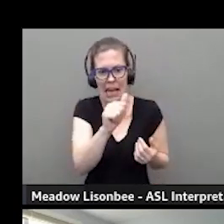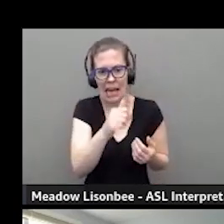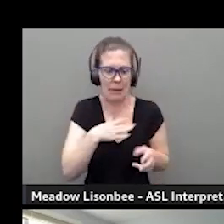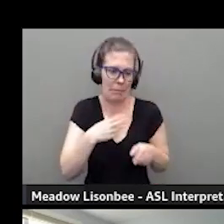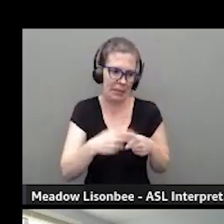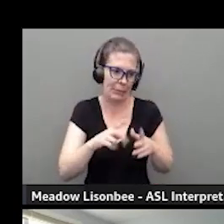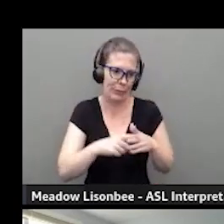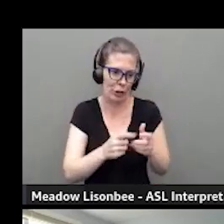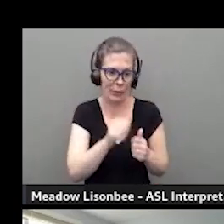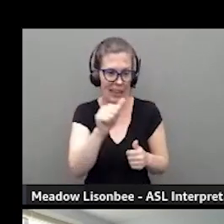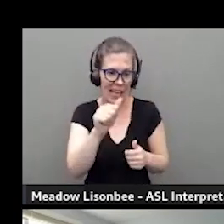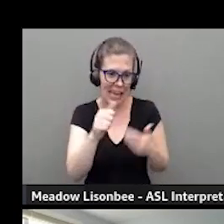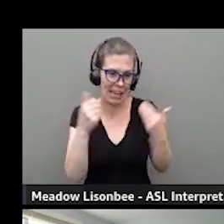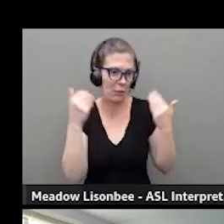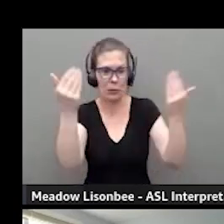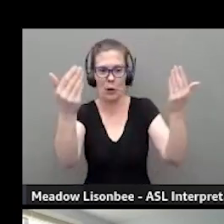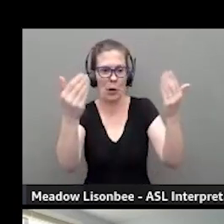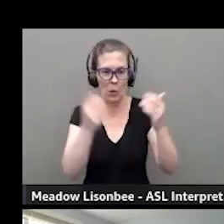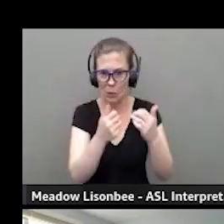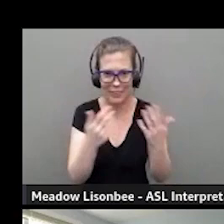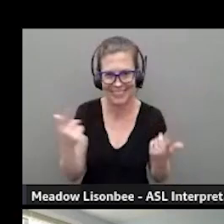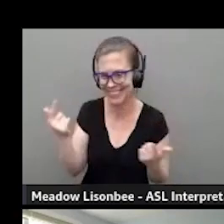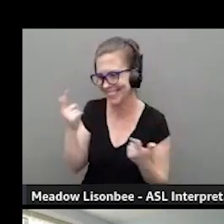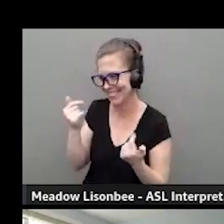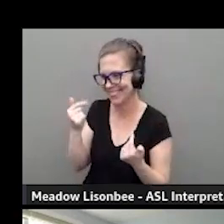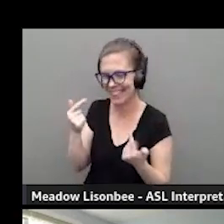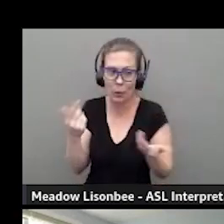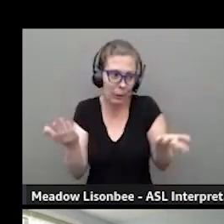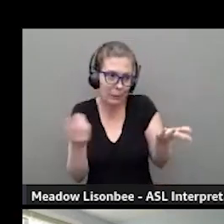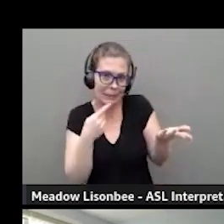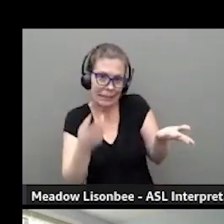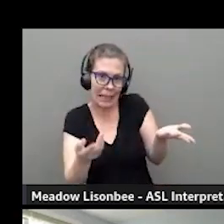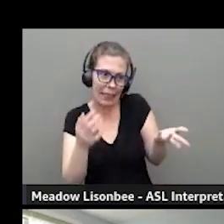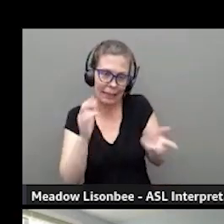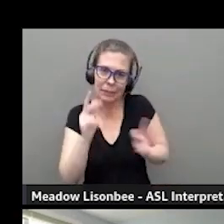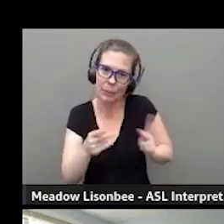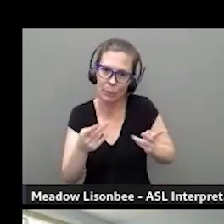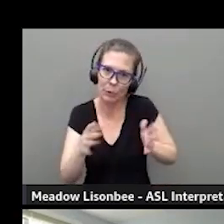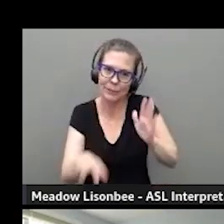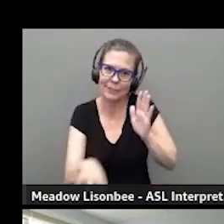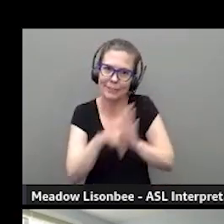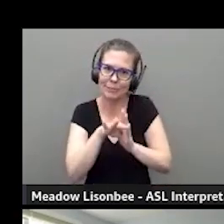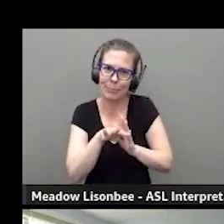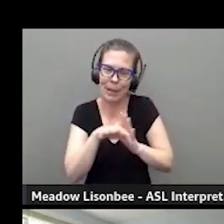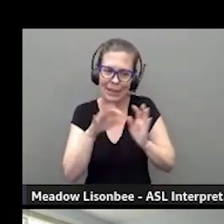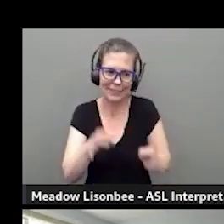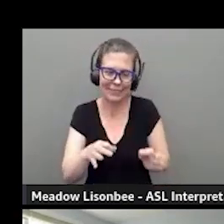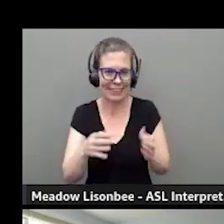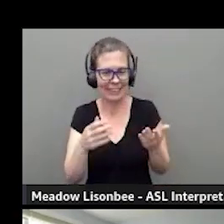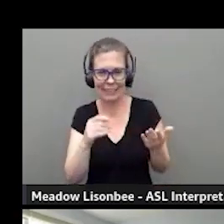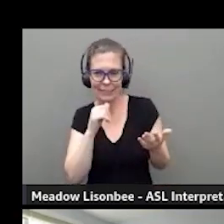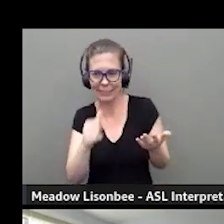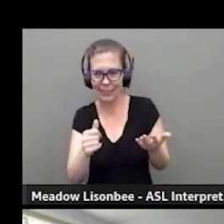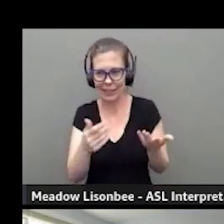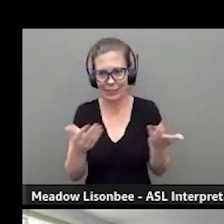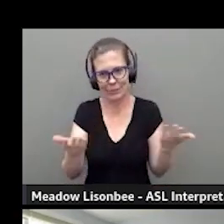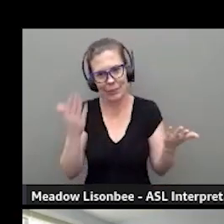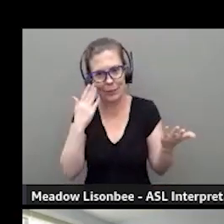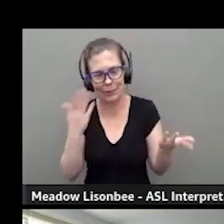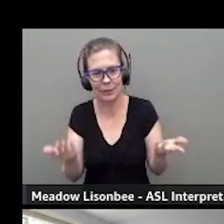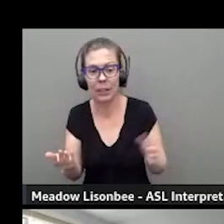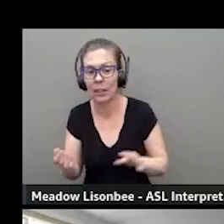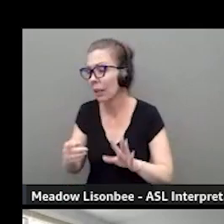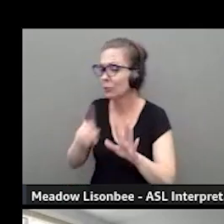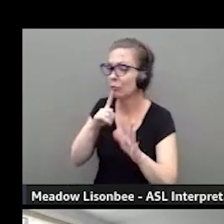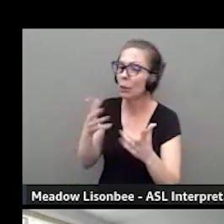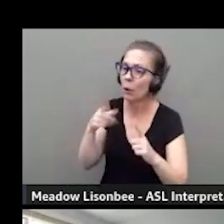with A. All right, we'll go with, you know, I'm just saying how people go about these choices. Not that, you know. So. Yeah, no. That's why I really want